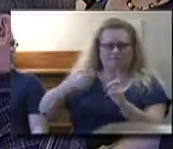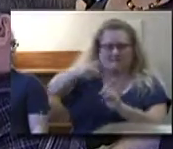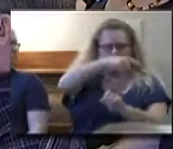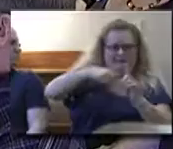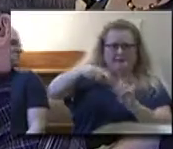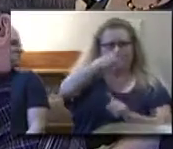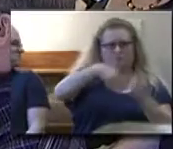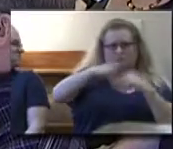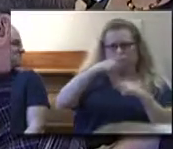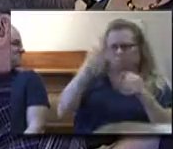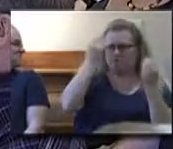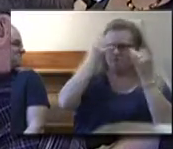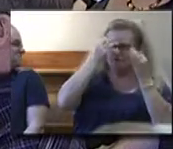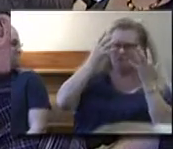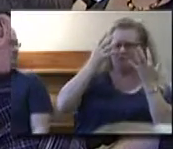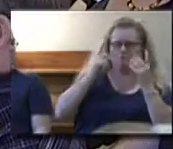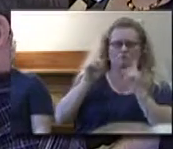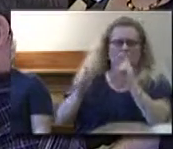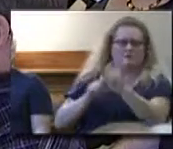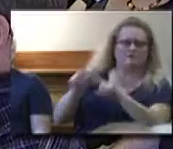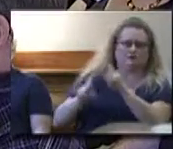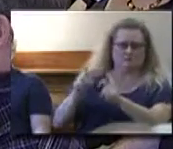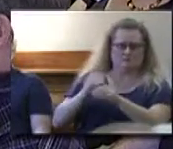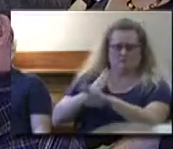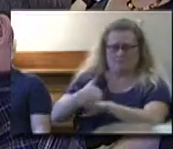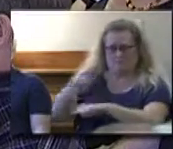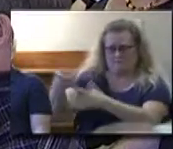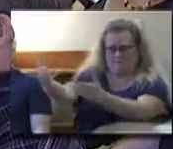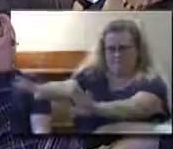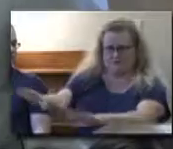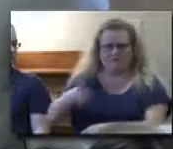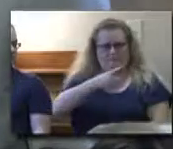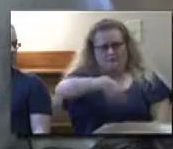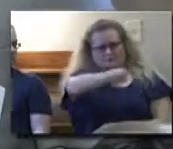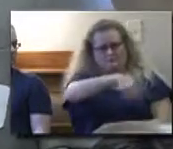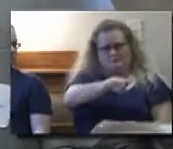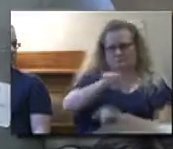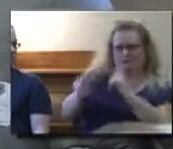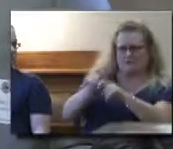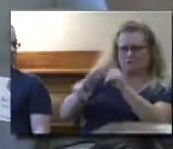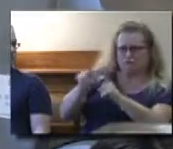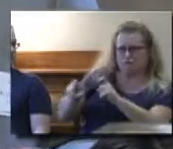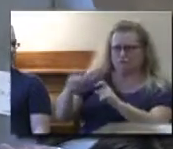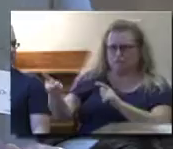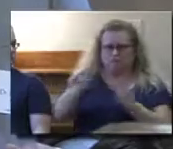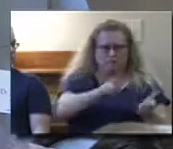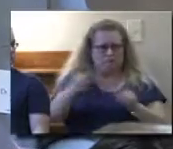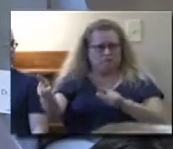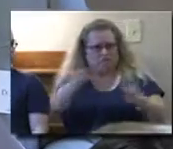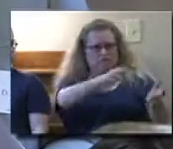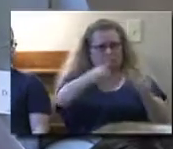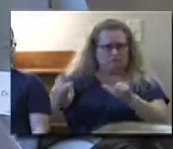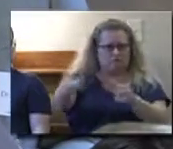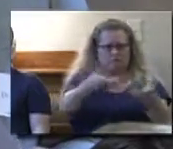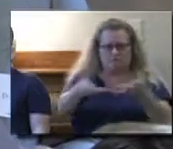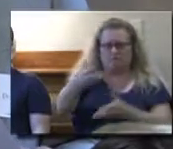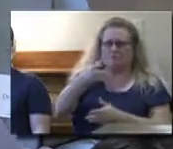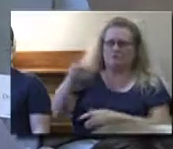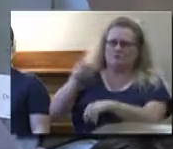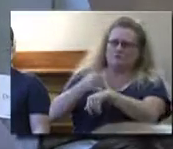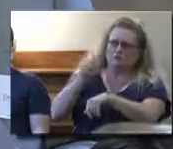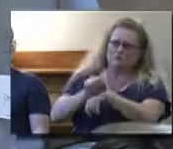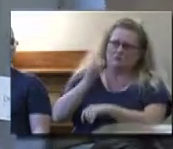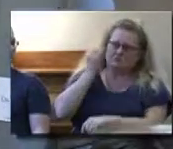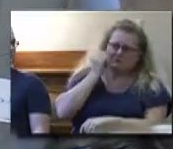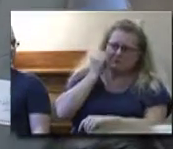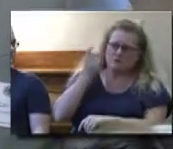work is you. Because once they're done, then there's an exchange back and forth. So as Gene knows,